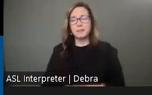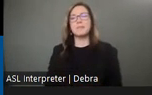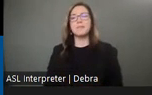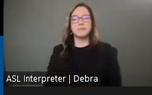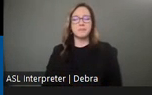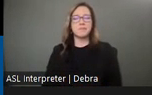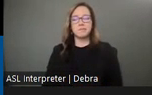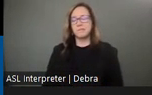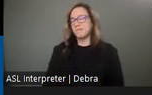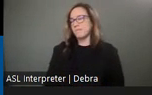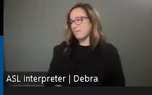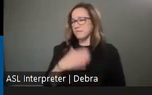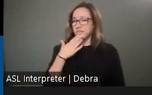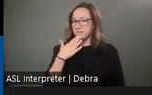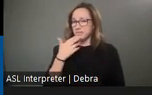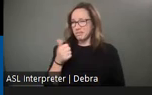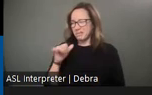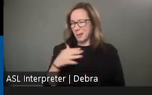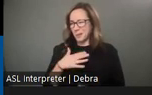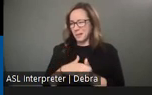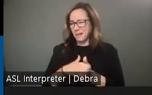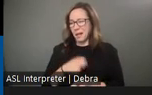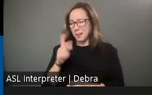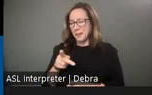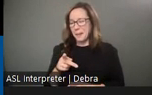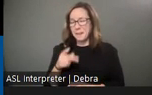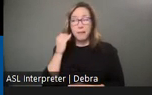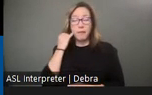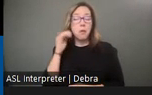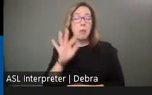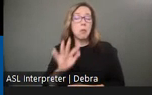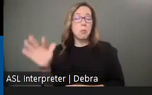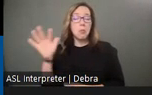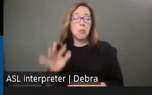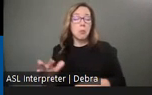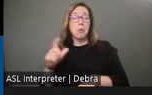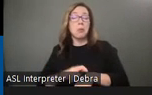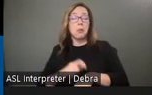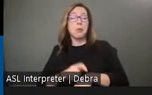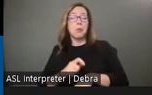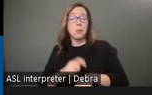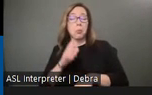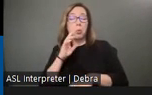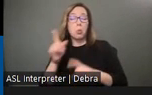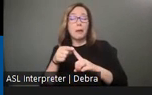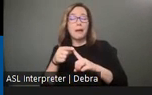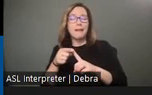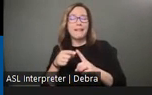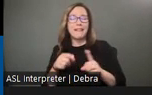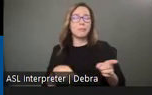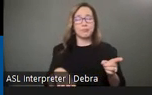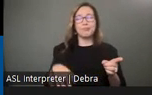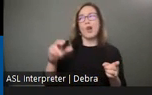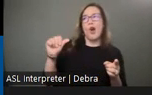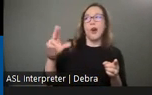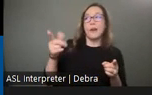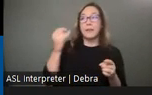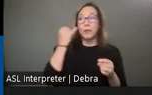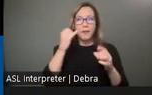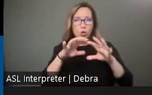Thanks, Brian. And that was going to be my follow-up question. If you knew a time frame, like August, not that you have a crystal ball,